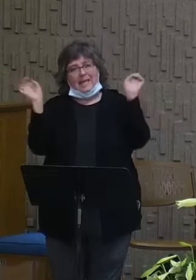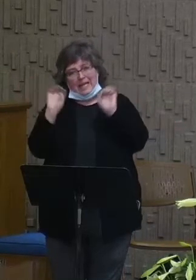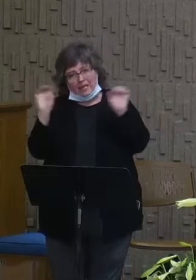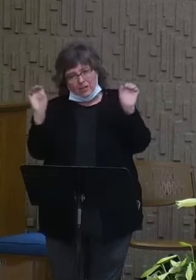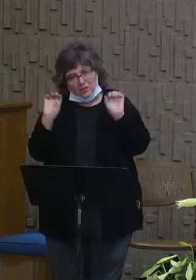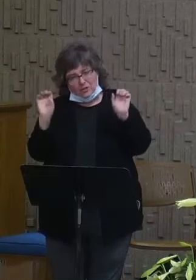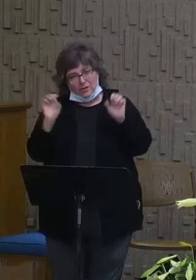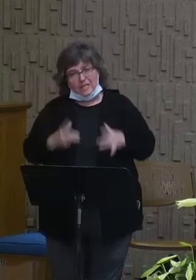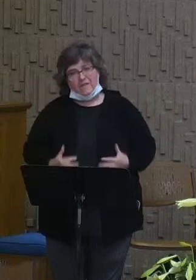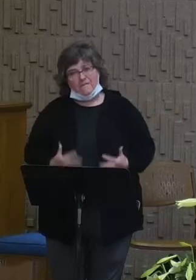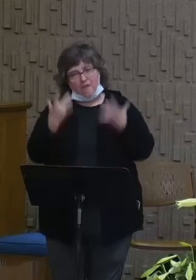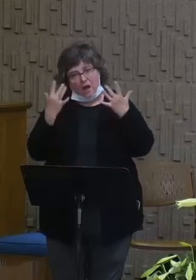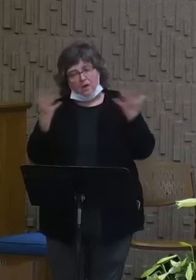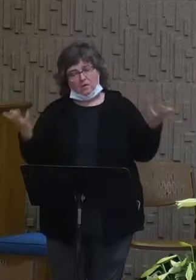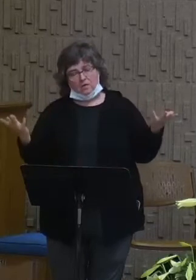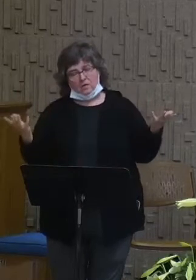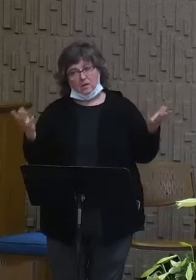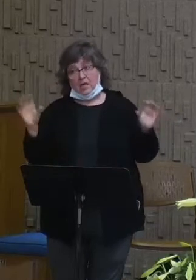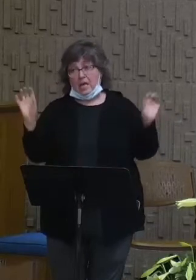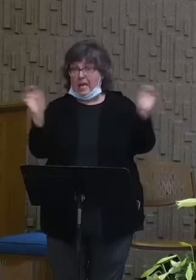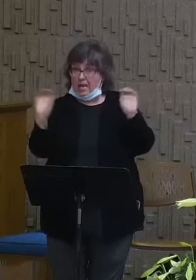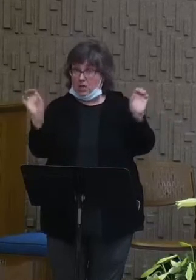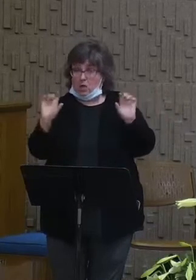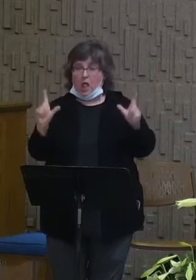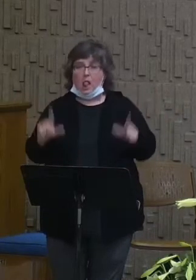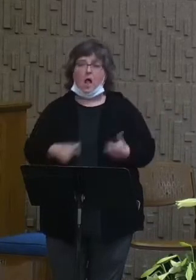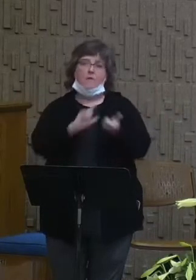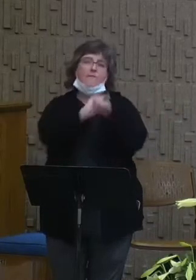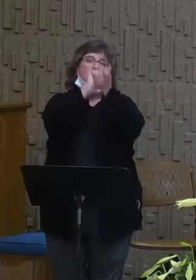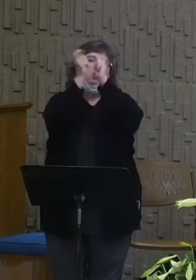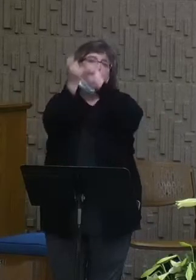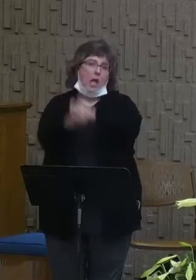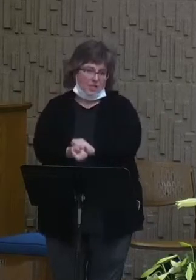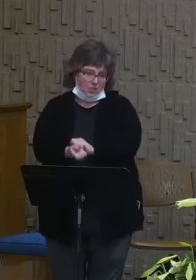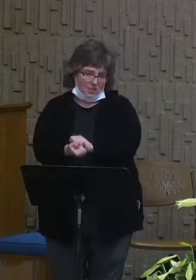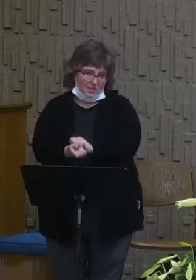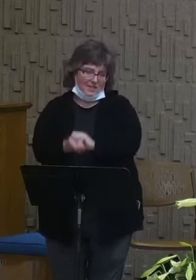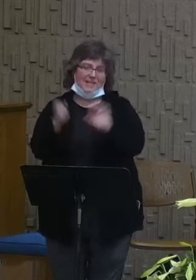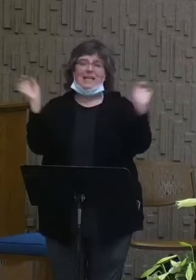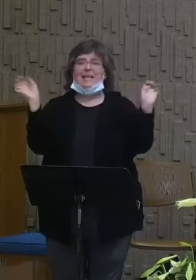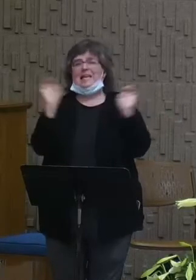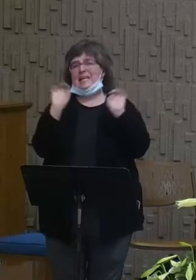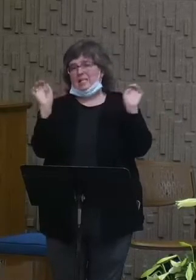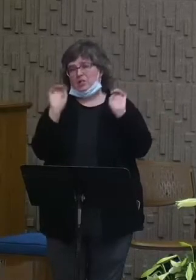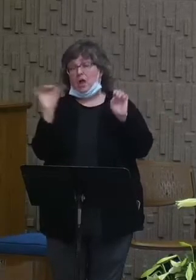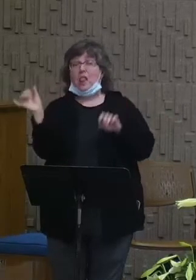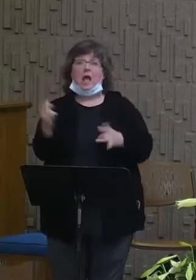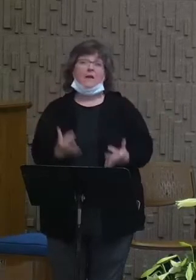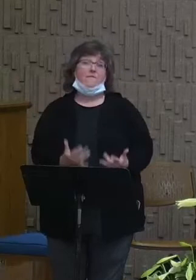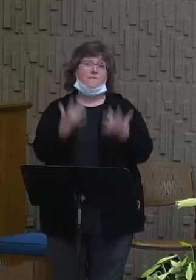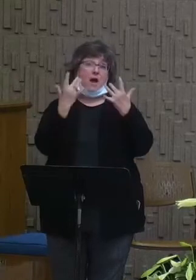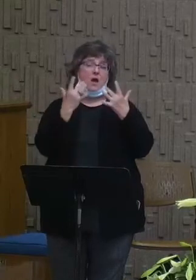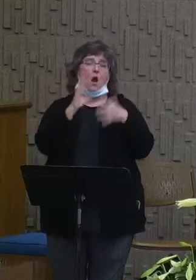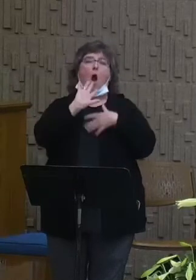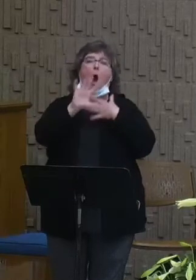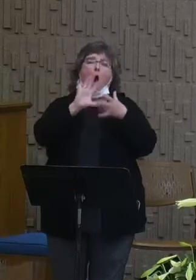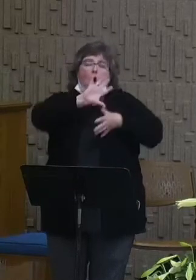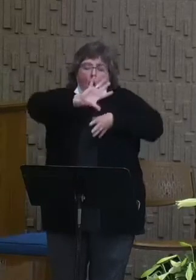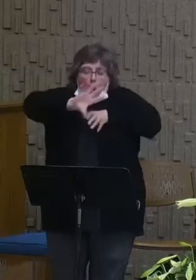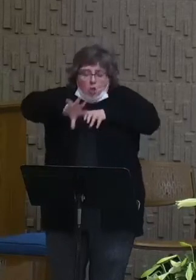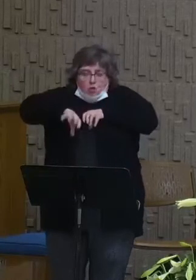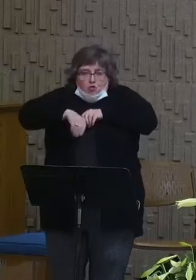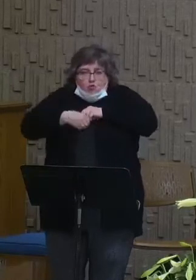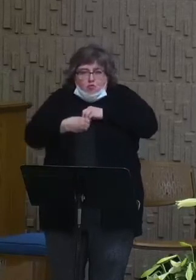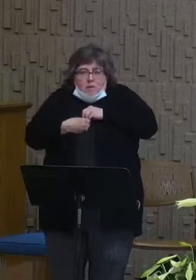Easter is fire. Easter is life-changing, and Easter, like fire, is